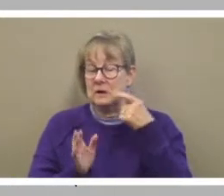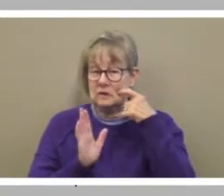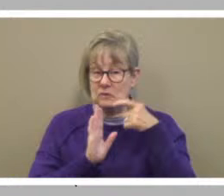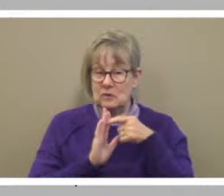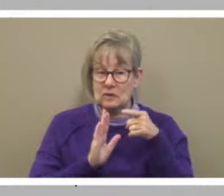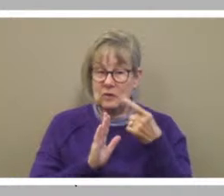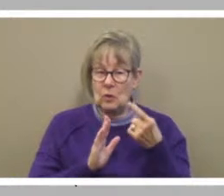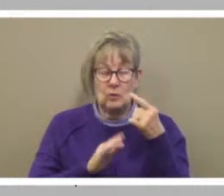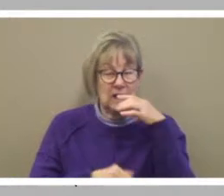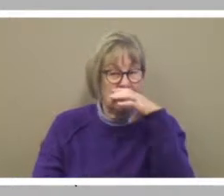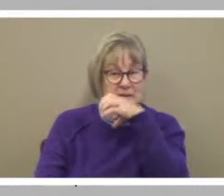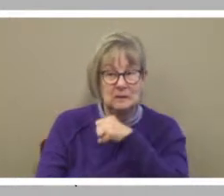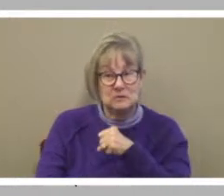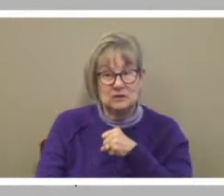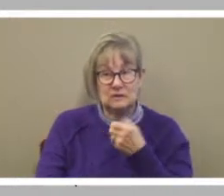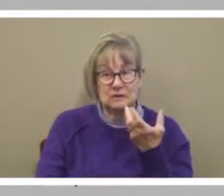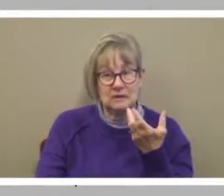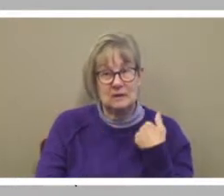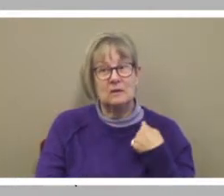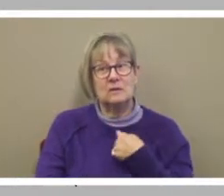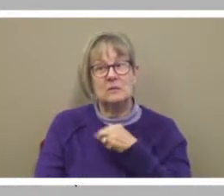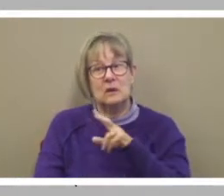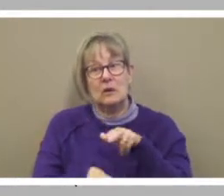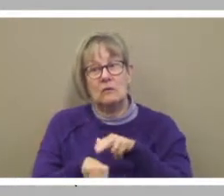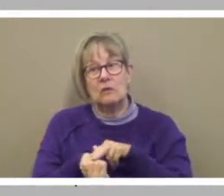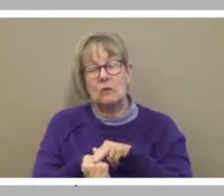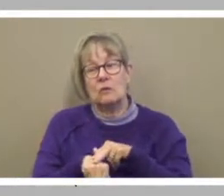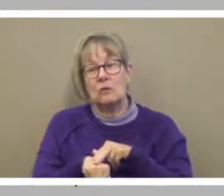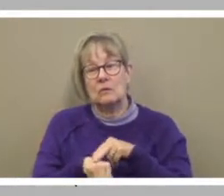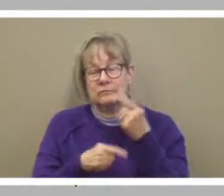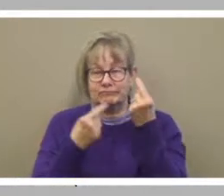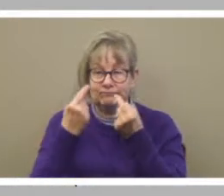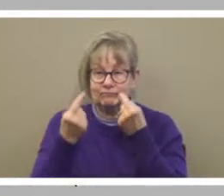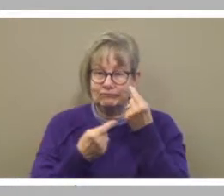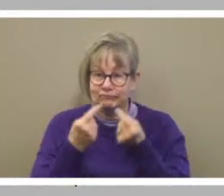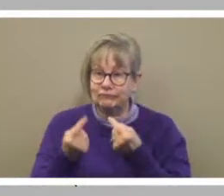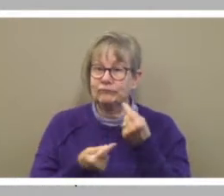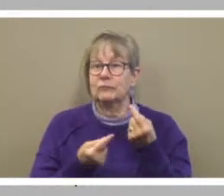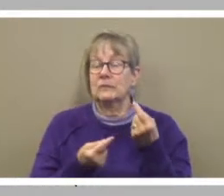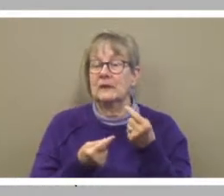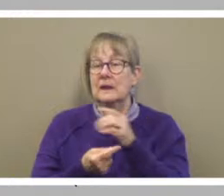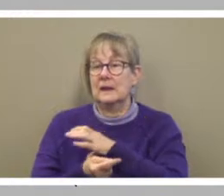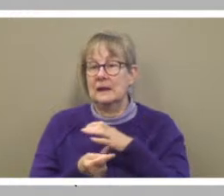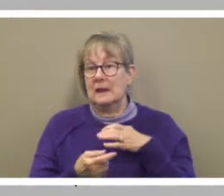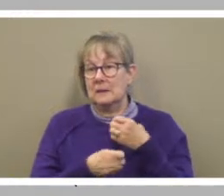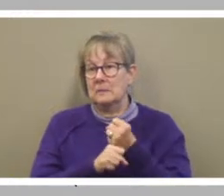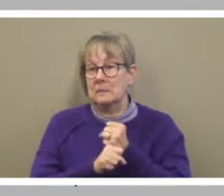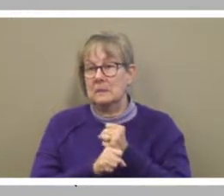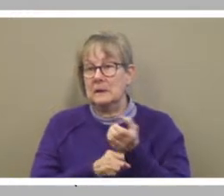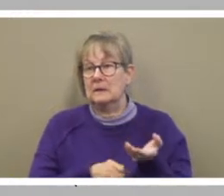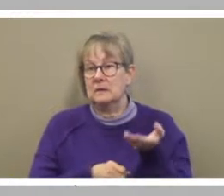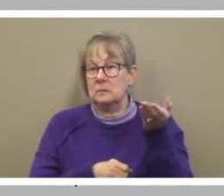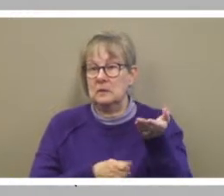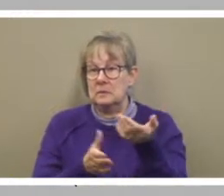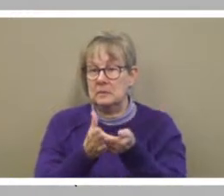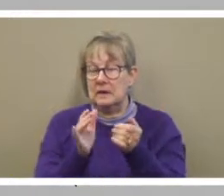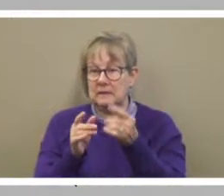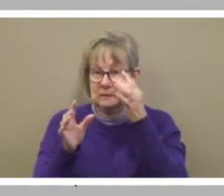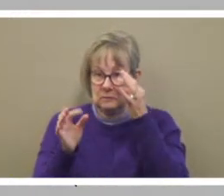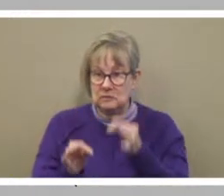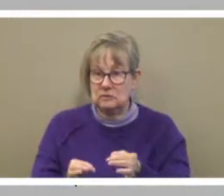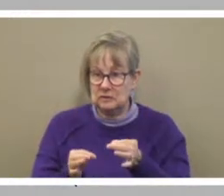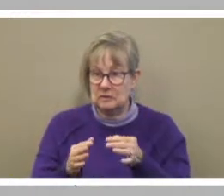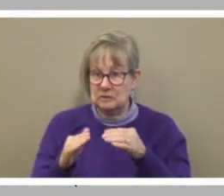only assumptions. And so we, of course, took into consideration, council made the motion that has the resolution in order to